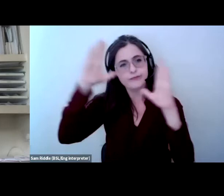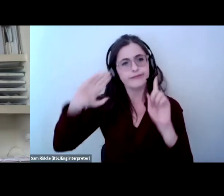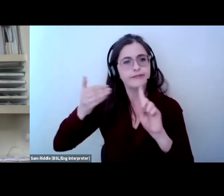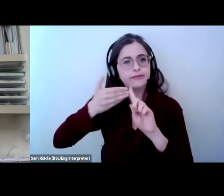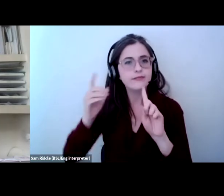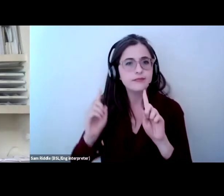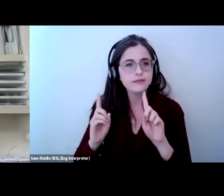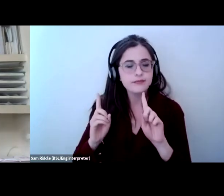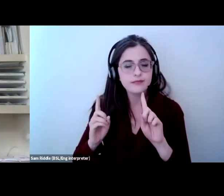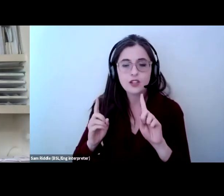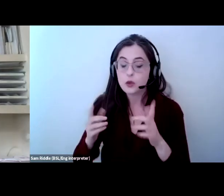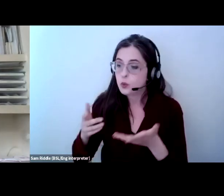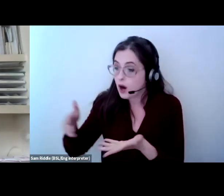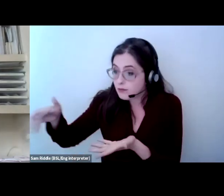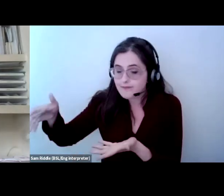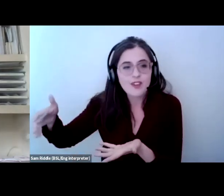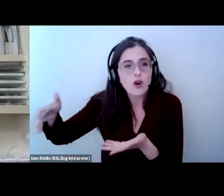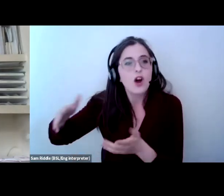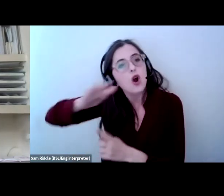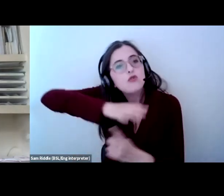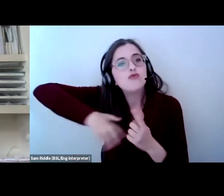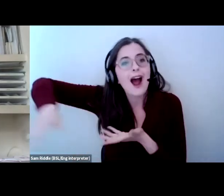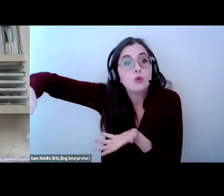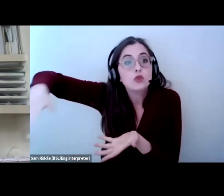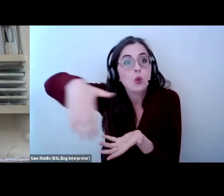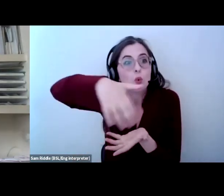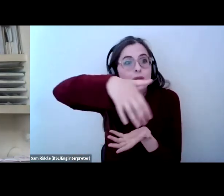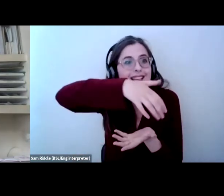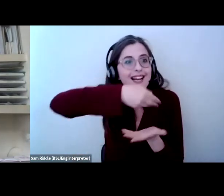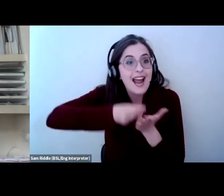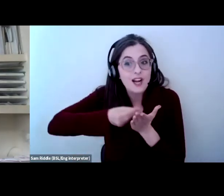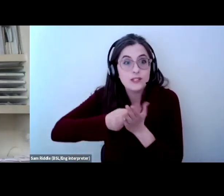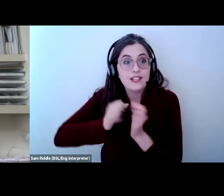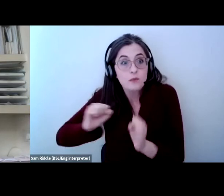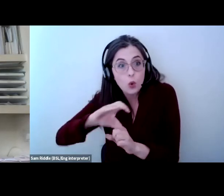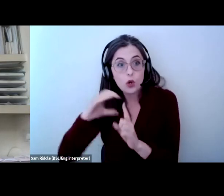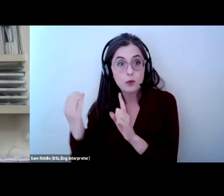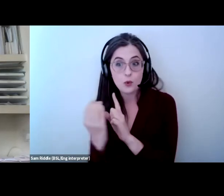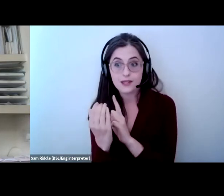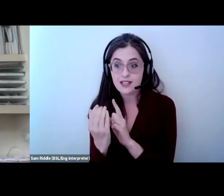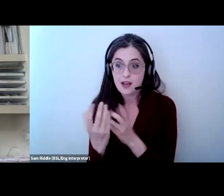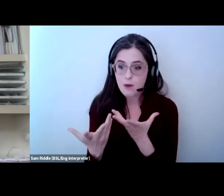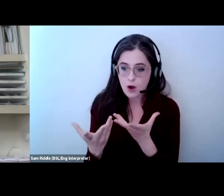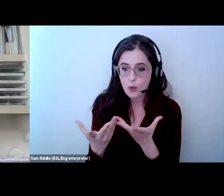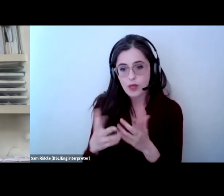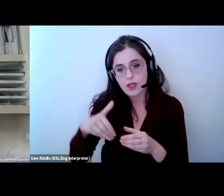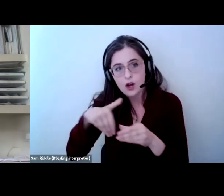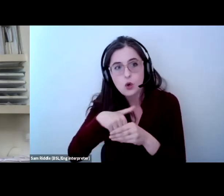you're crowdsourcing equity from your community, and with conditions that are really favorable to